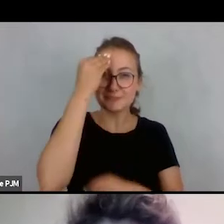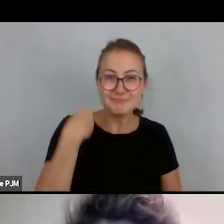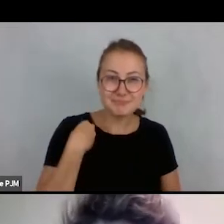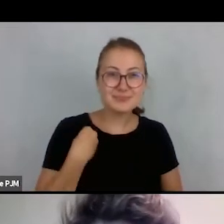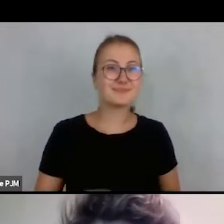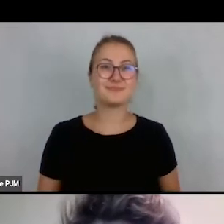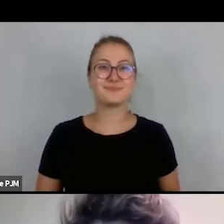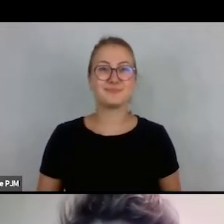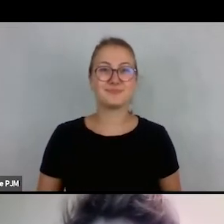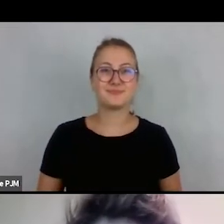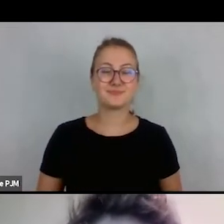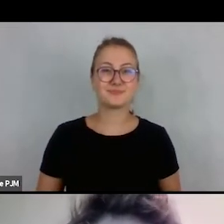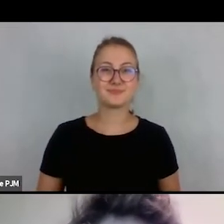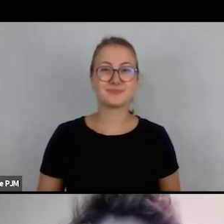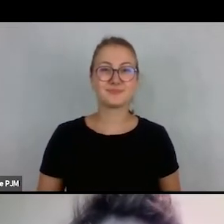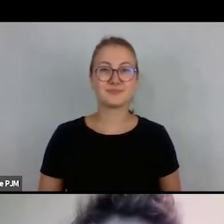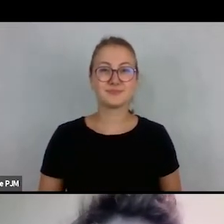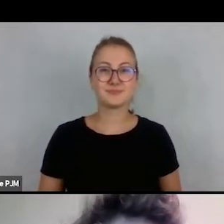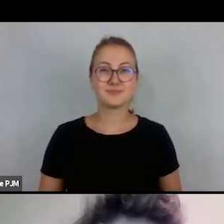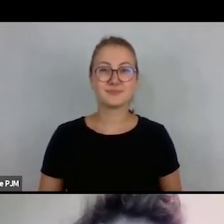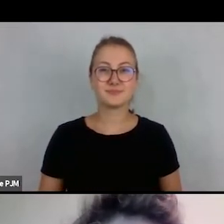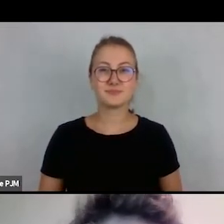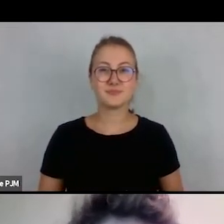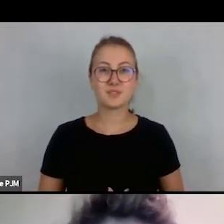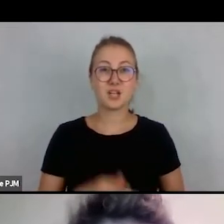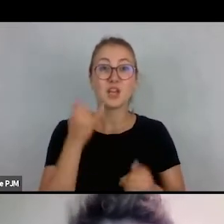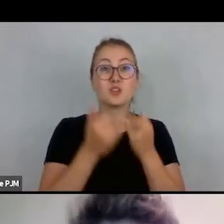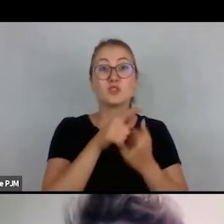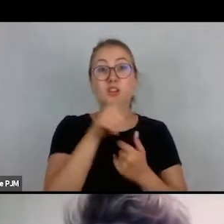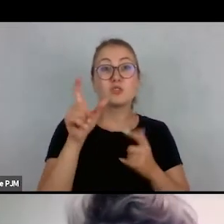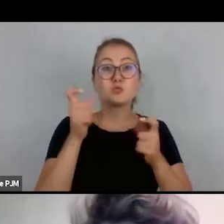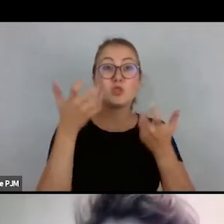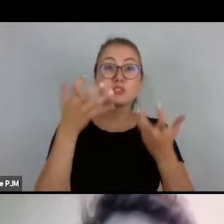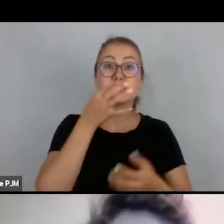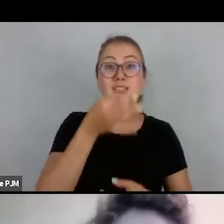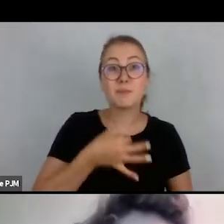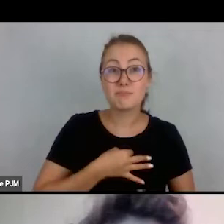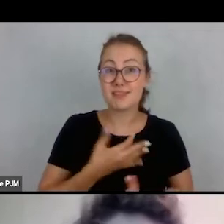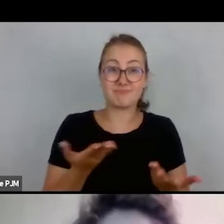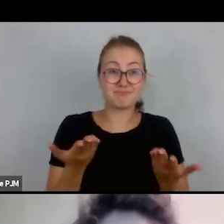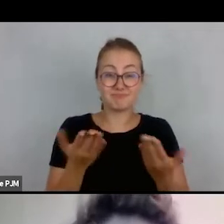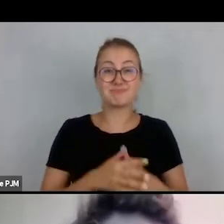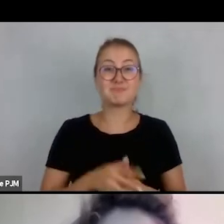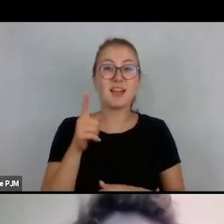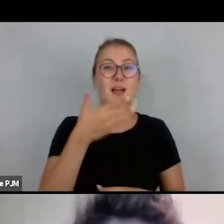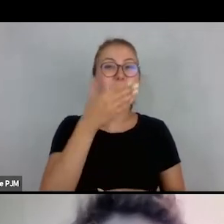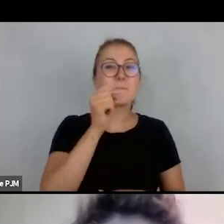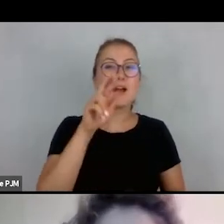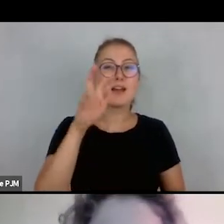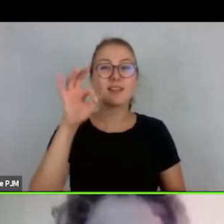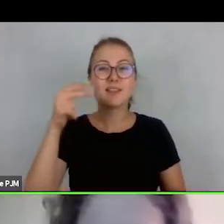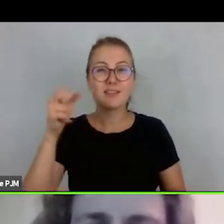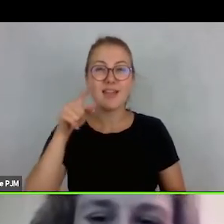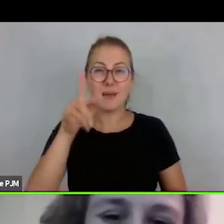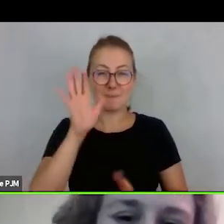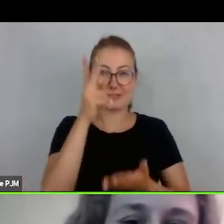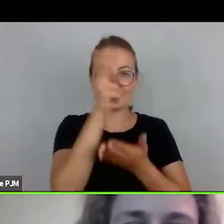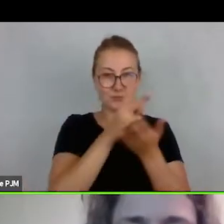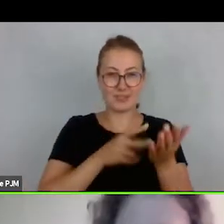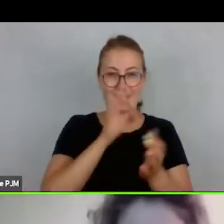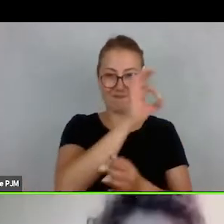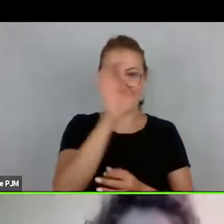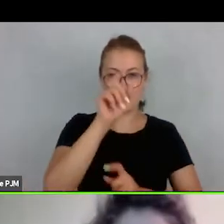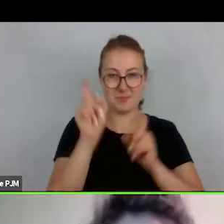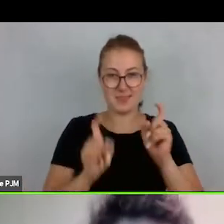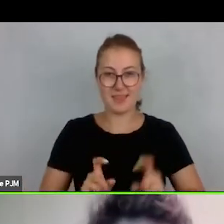they're just in Polish at the moment. But if there's a specific question that I should read, I will let you know. Maybe